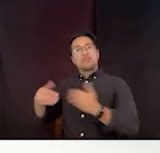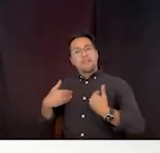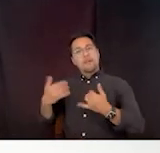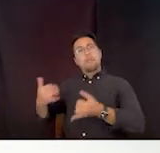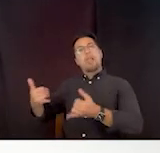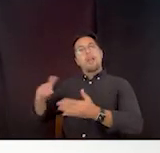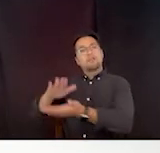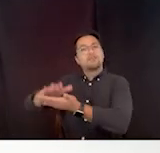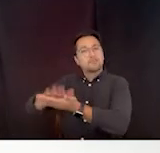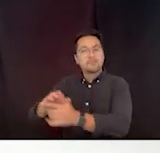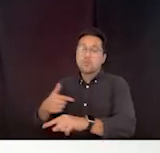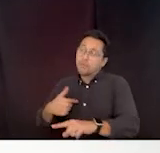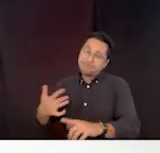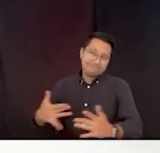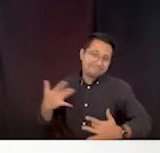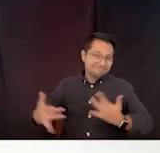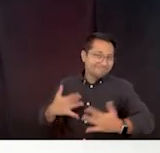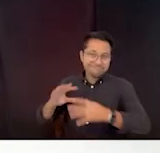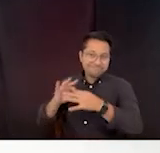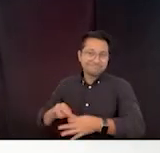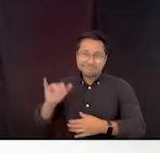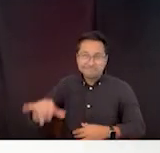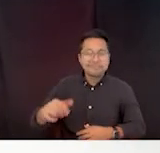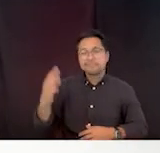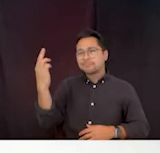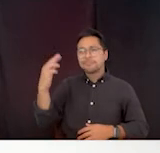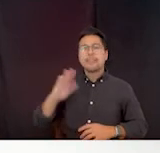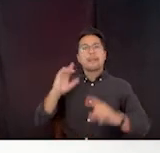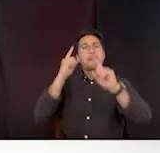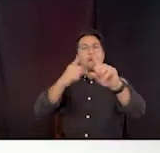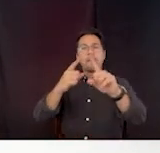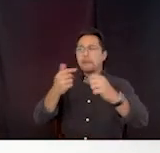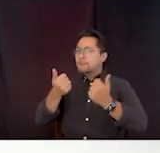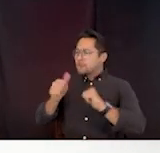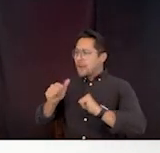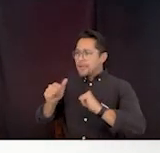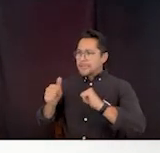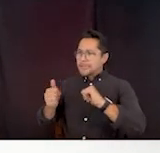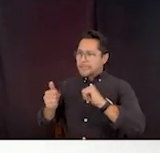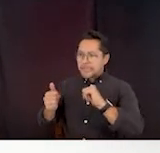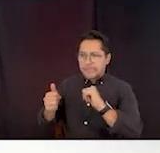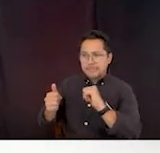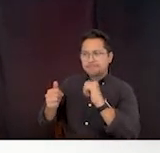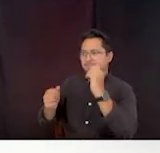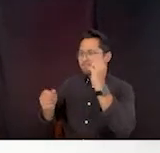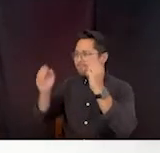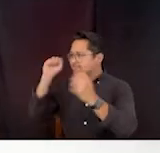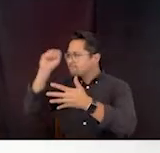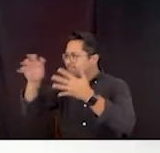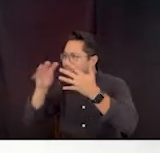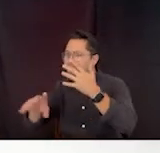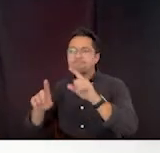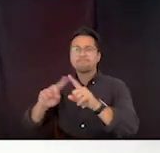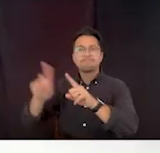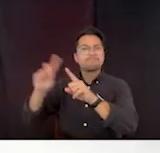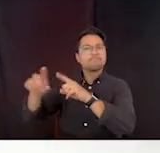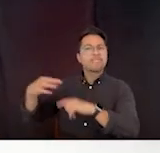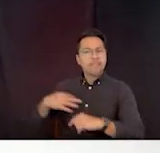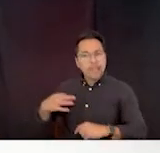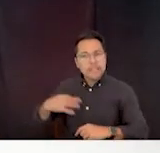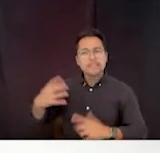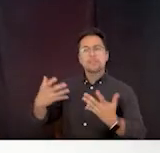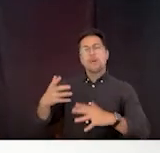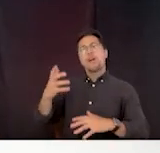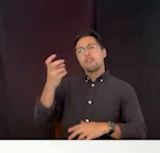really excited about that, because our whole goal is to keep hiring on all of the disciplines that I mentioned of our volunteers. We would like to transition them fully